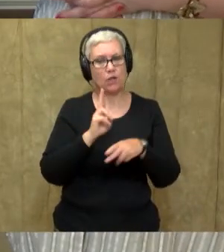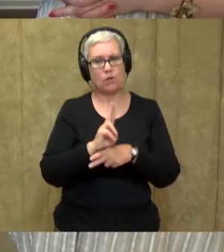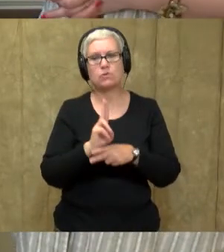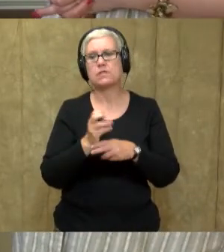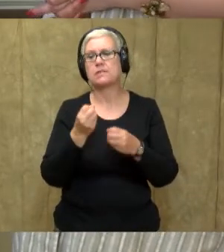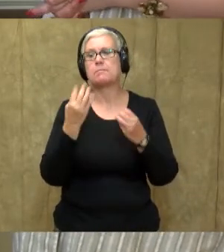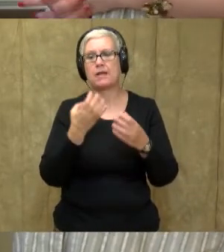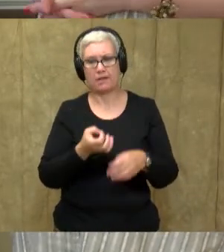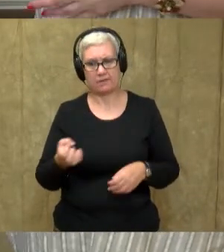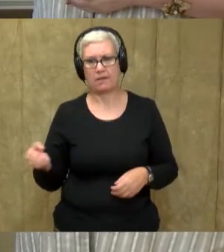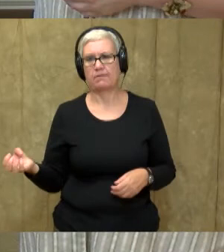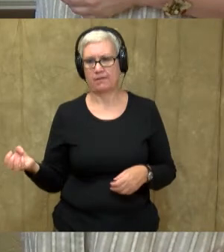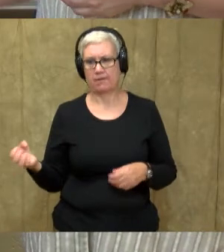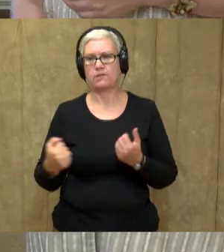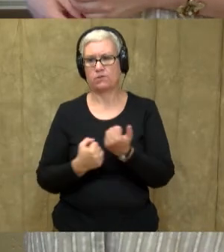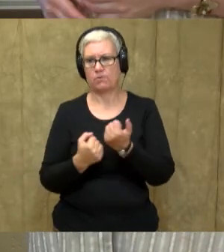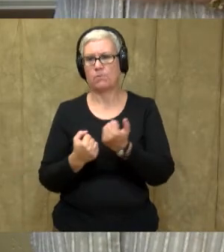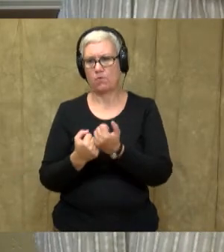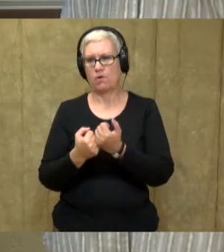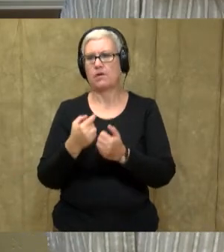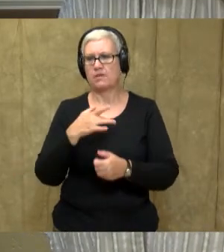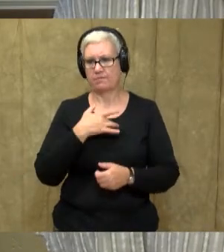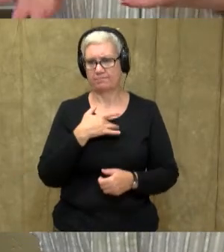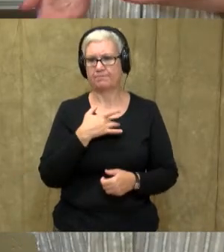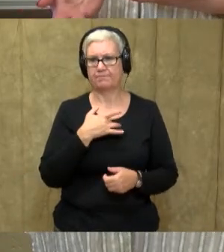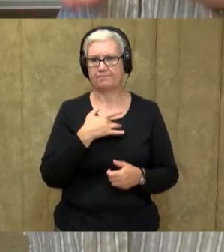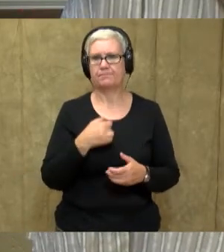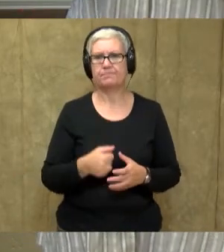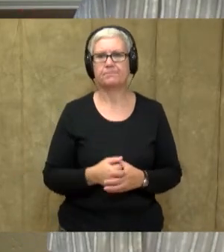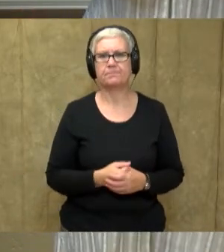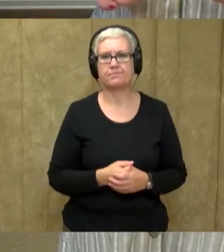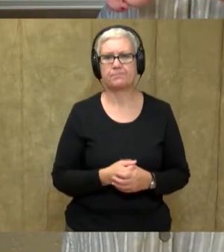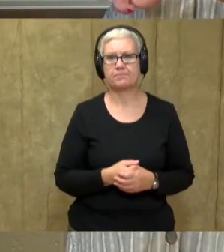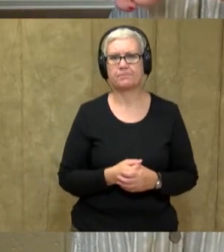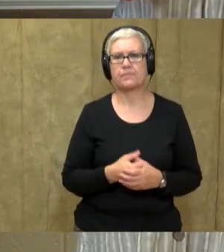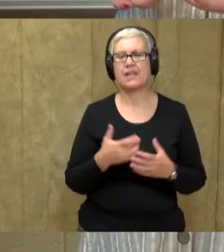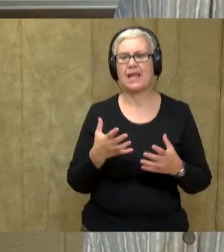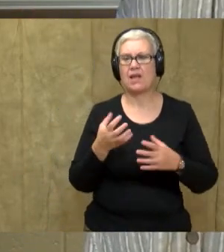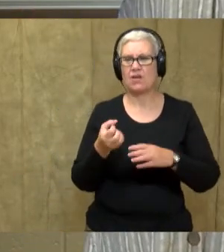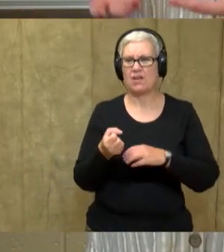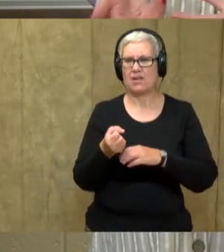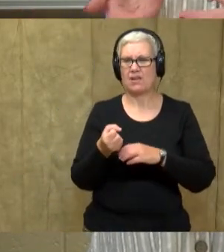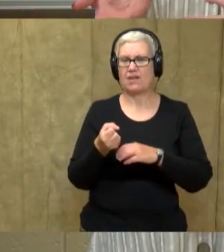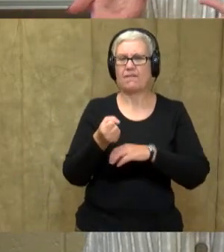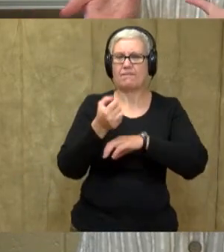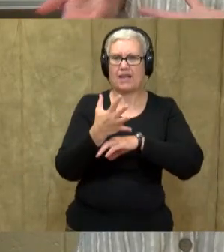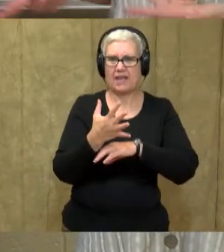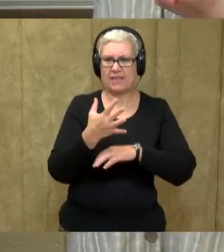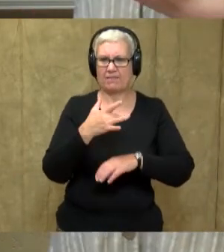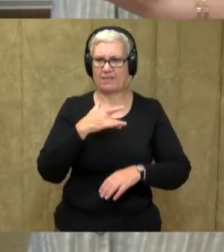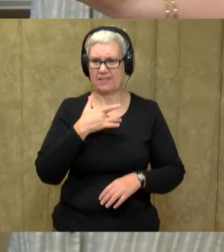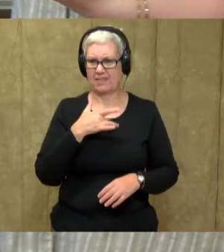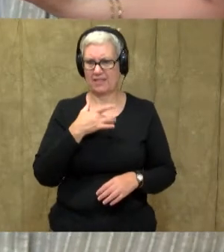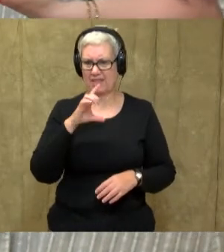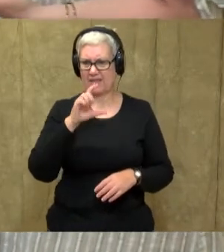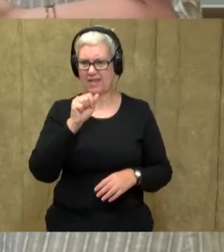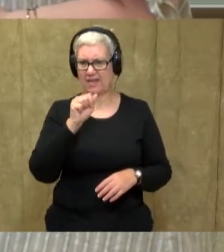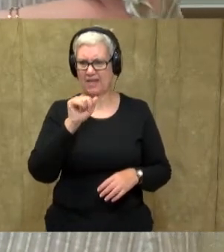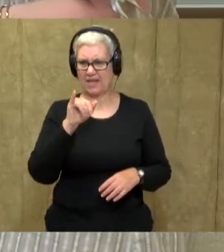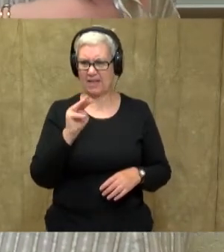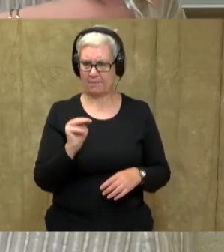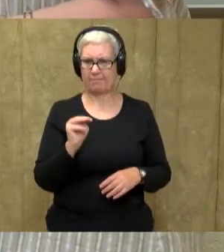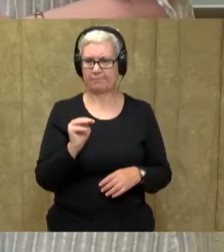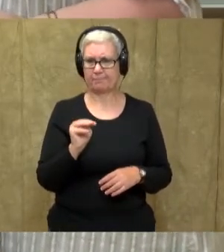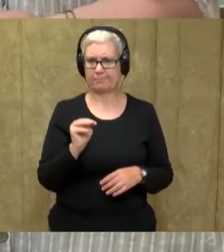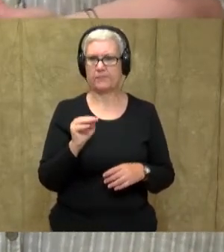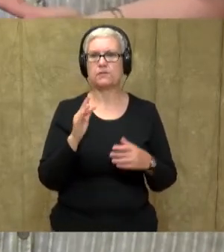claim? And when you're looking at that, if you're trying to analyze the effect of language, then you would ask yourself